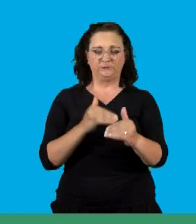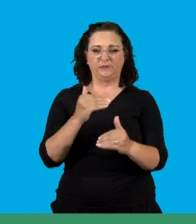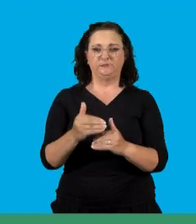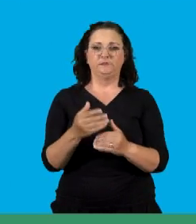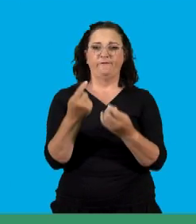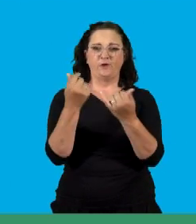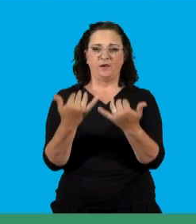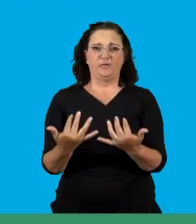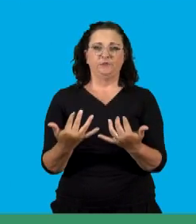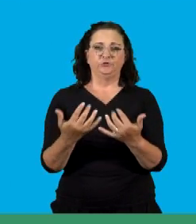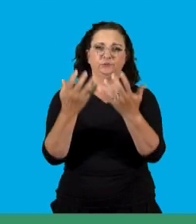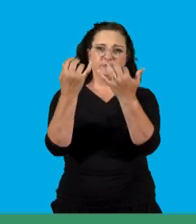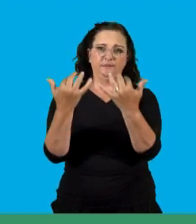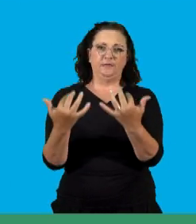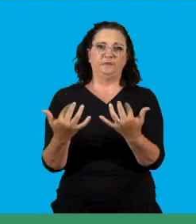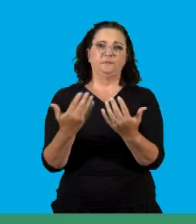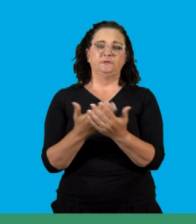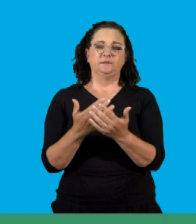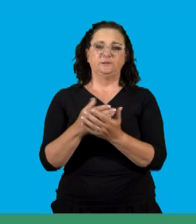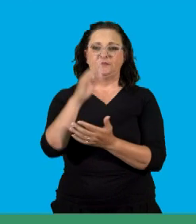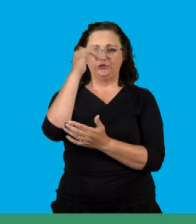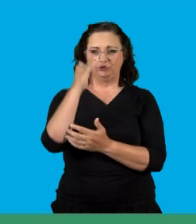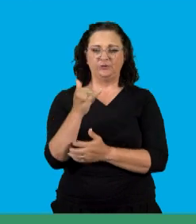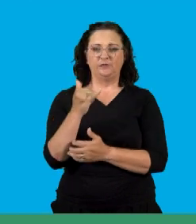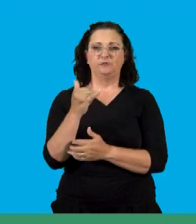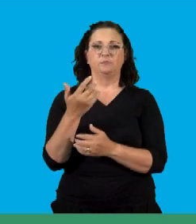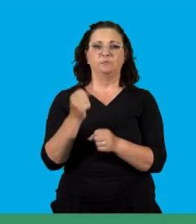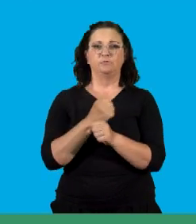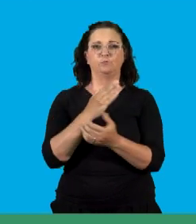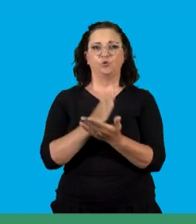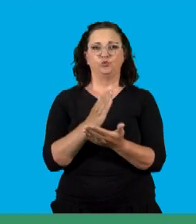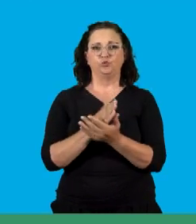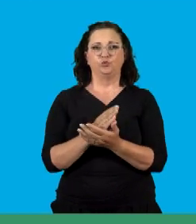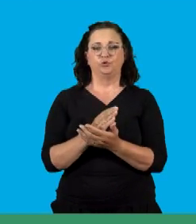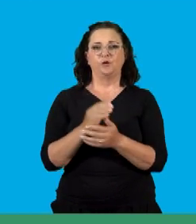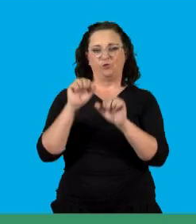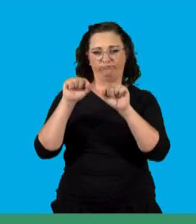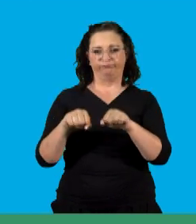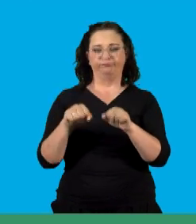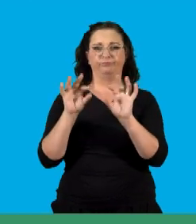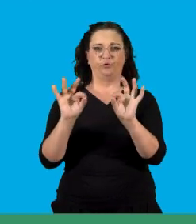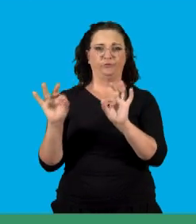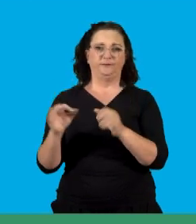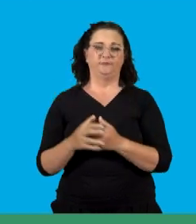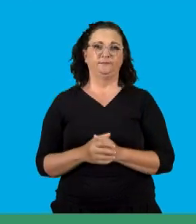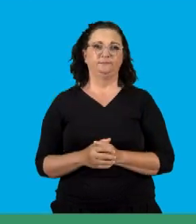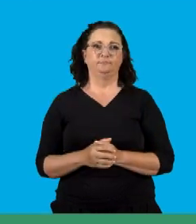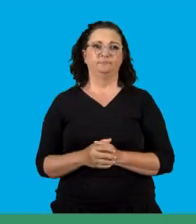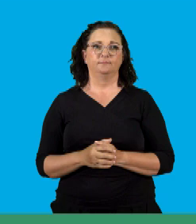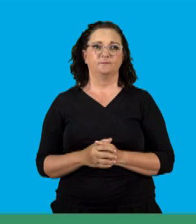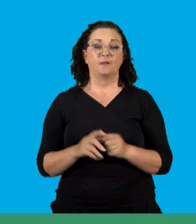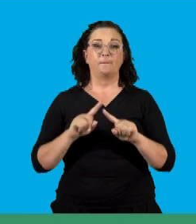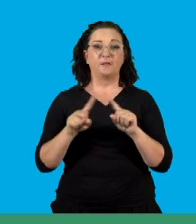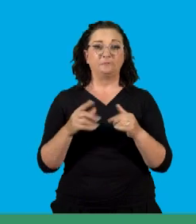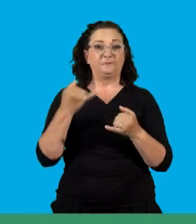where financial statements of the business are checked to confirm that they are correct. Now, let us look